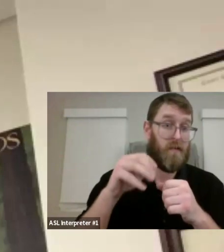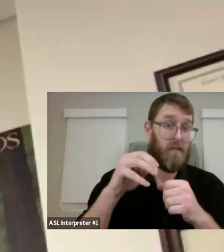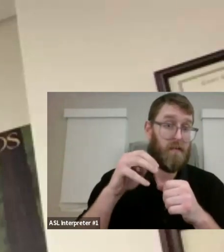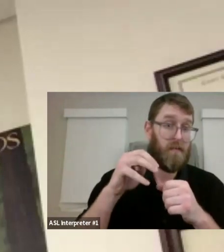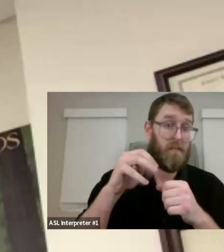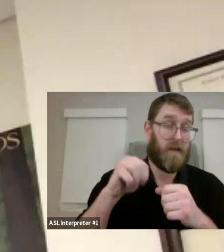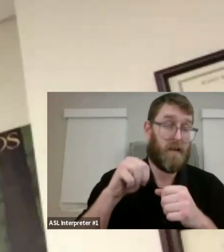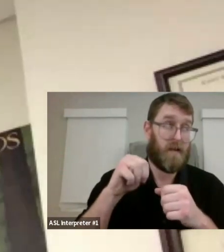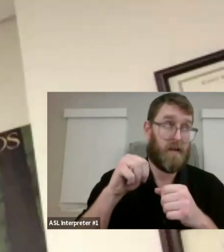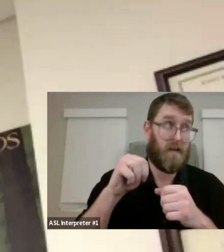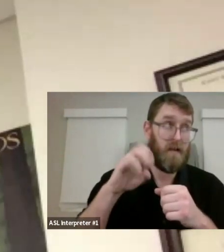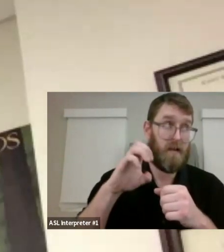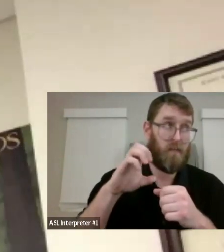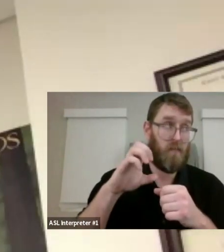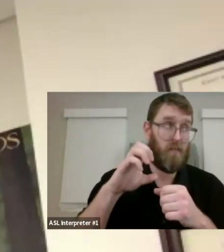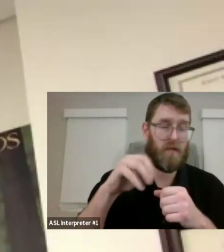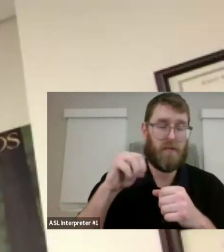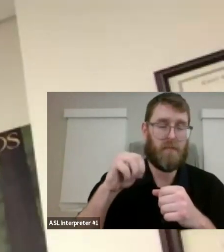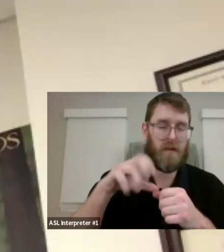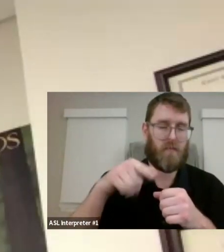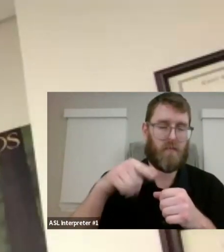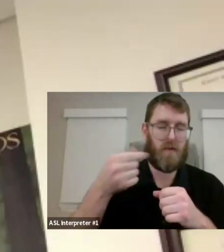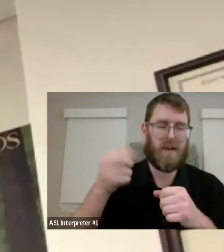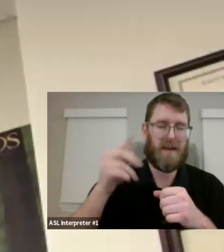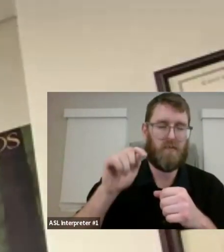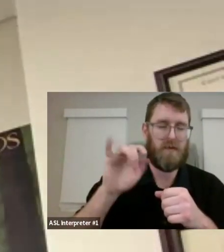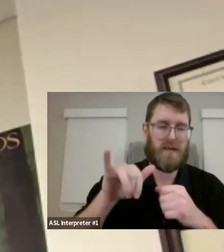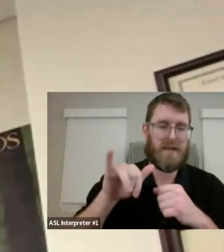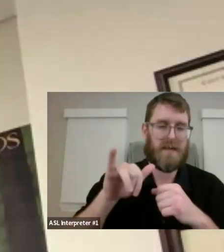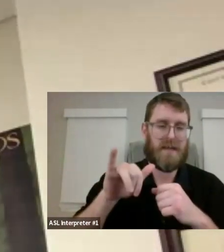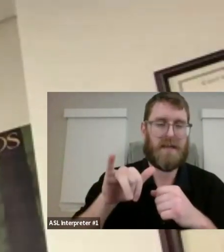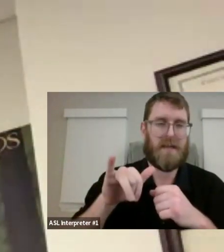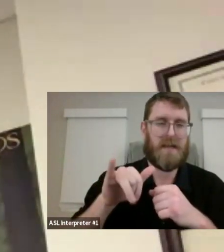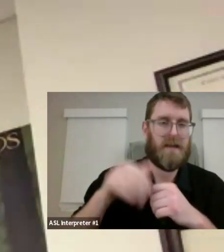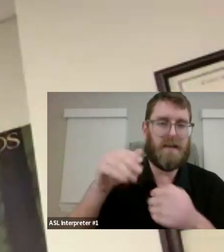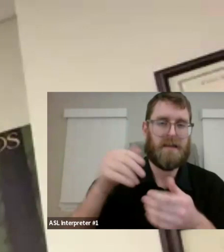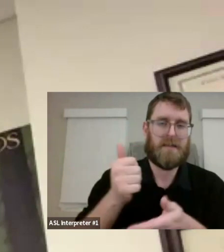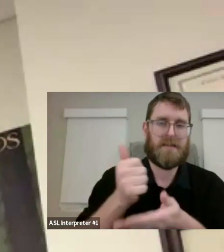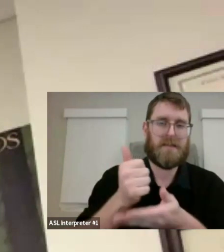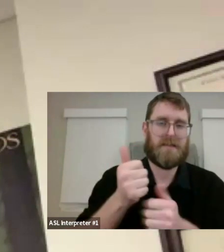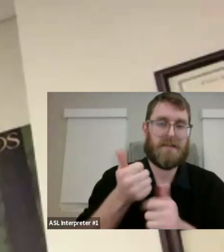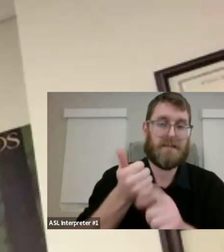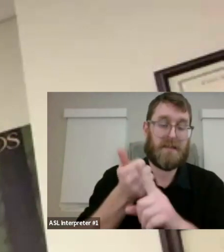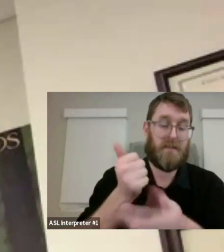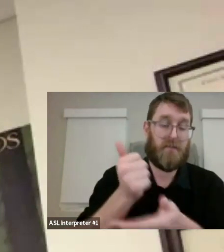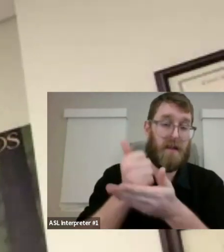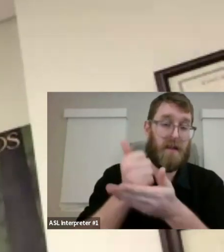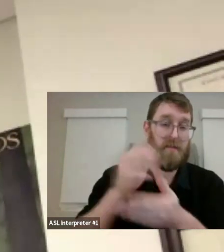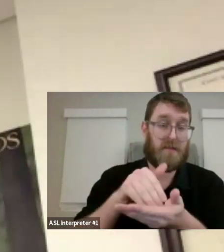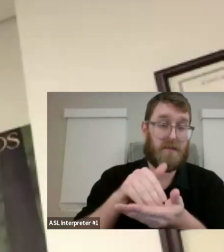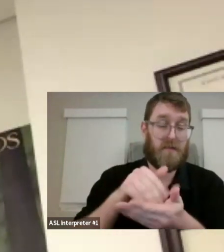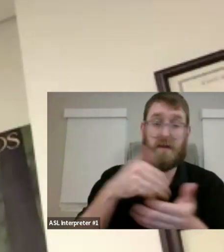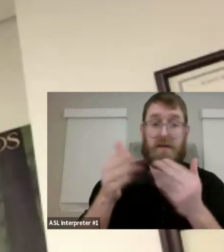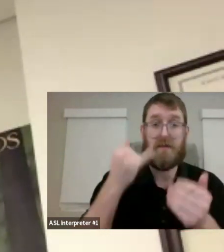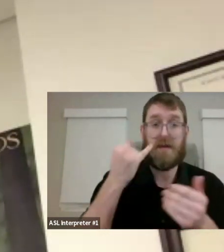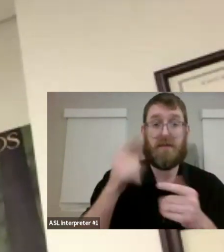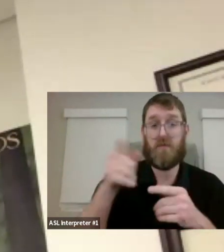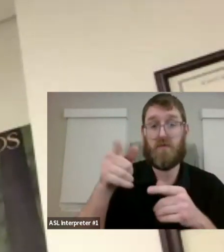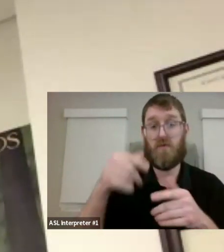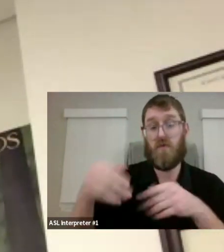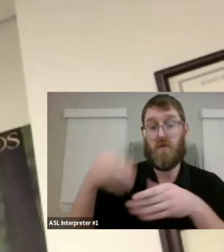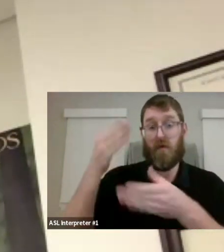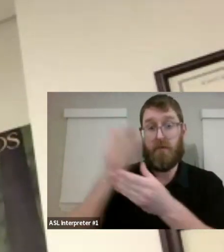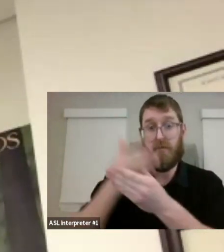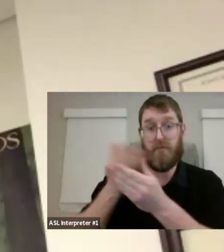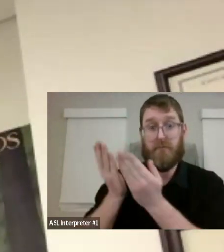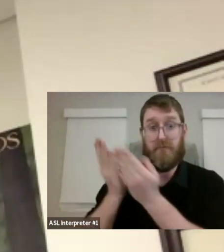a Maryland petition. Even if that petition is going to be filed in some other county, you're still